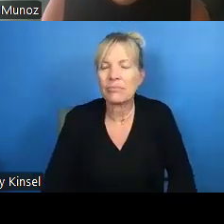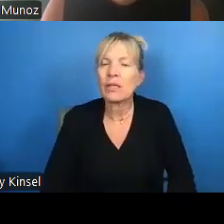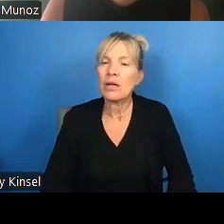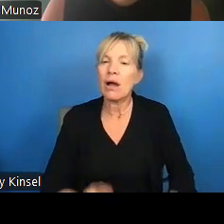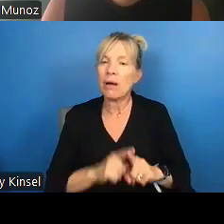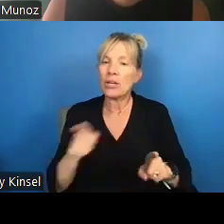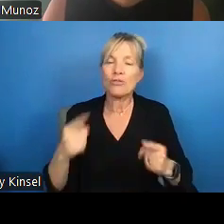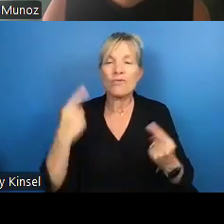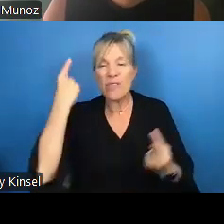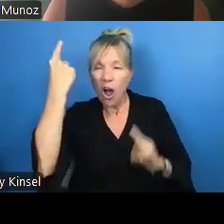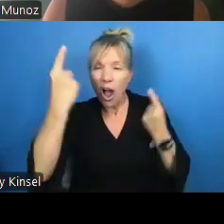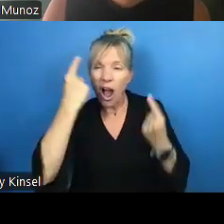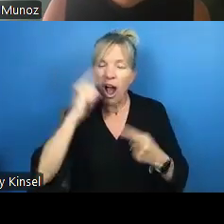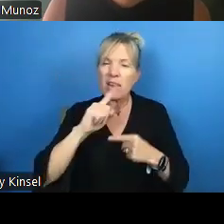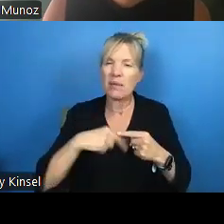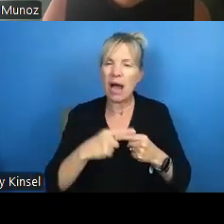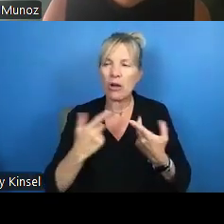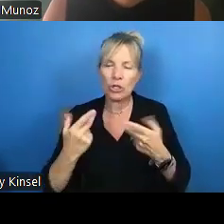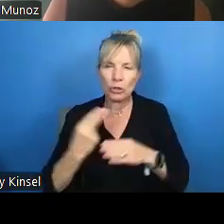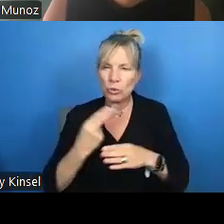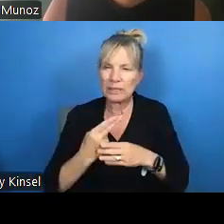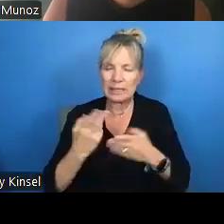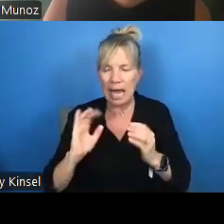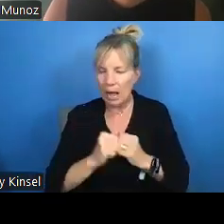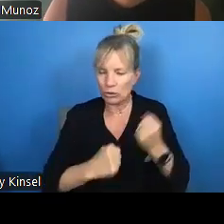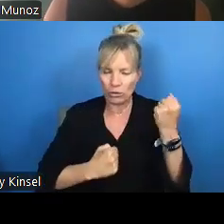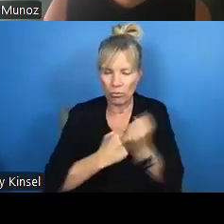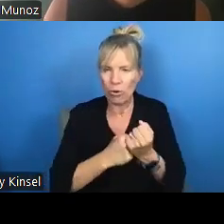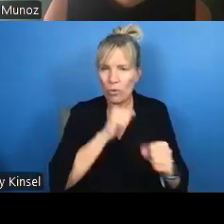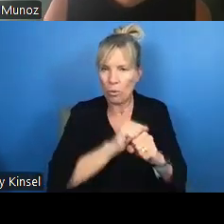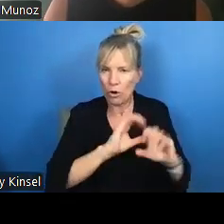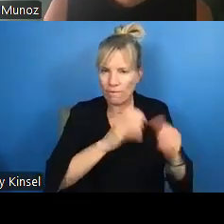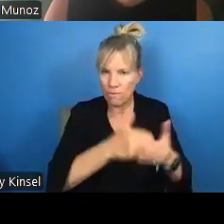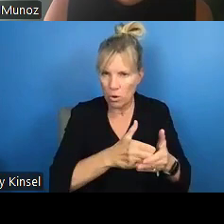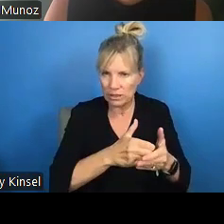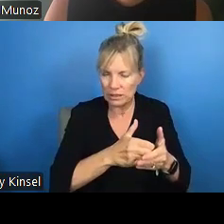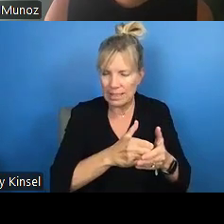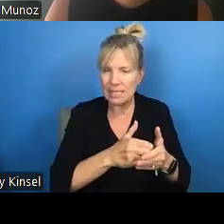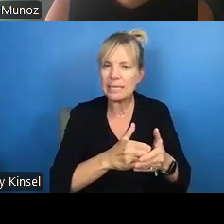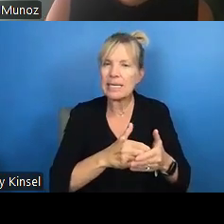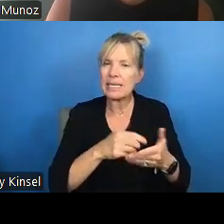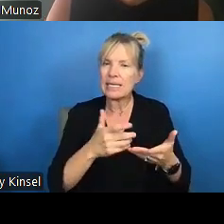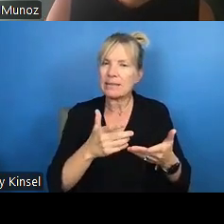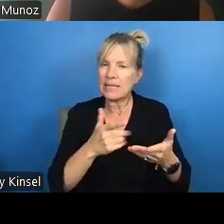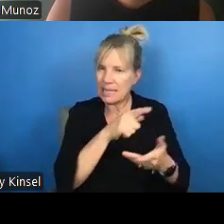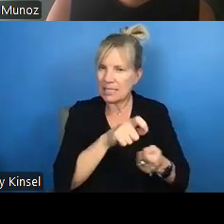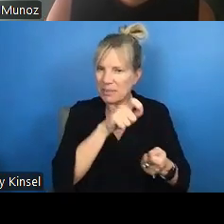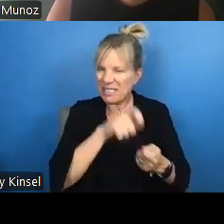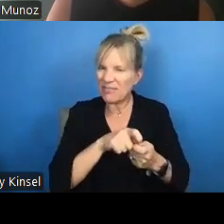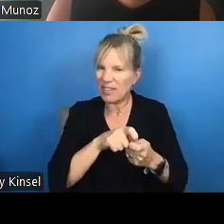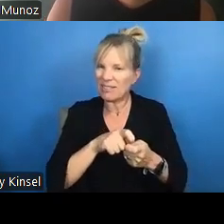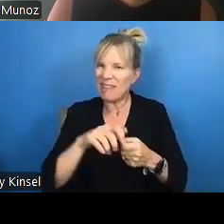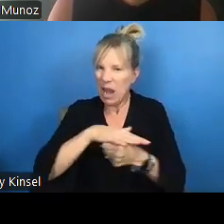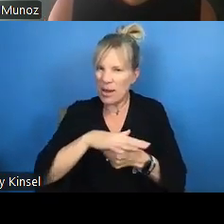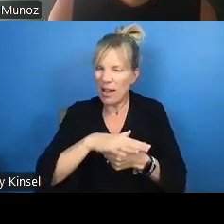have thought about kind of leveraging how to support the workforce in this particular area, if